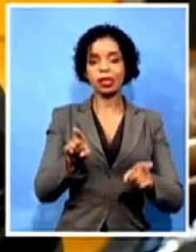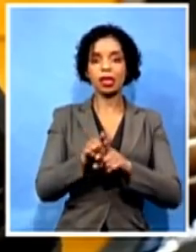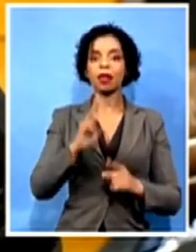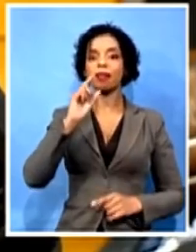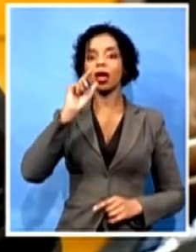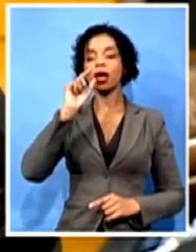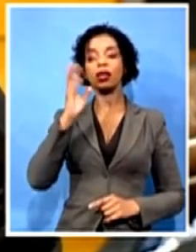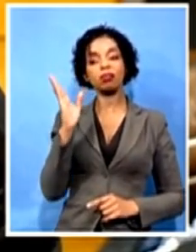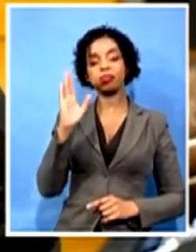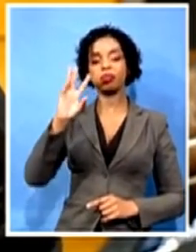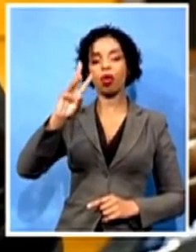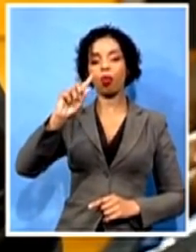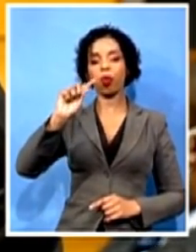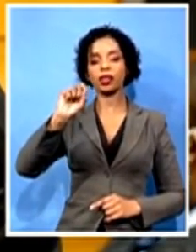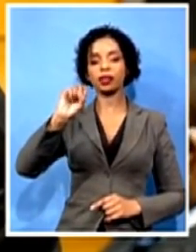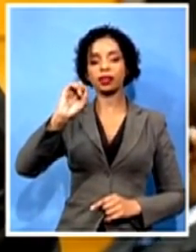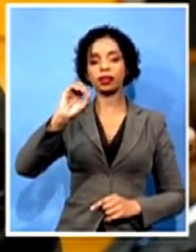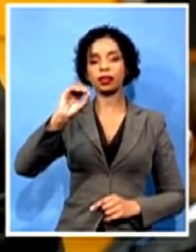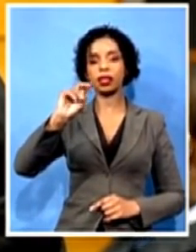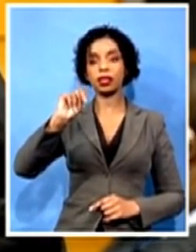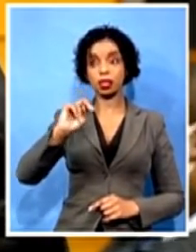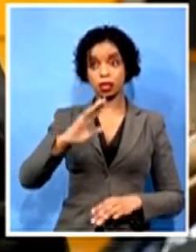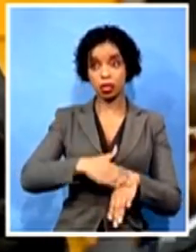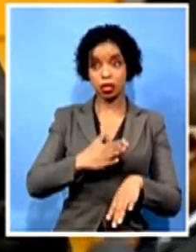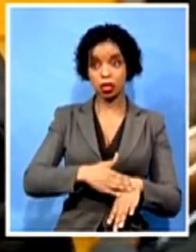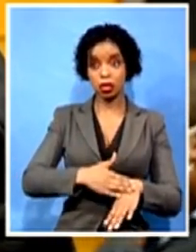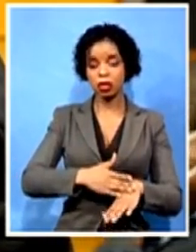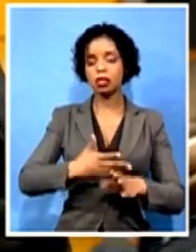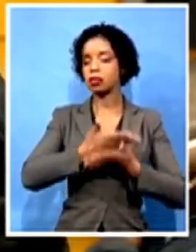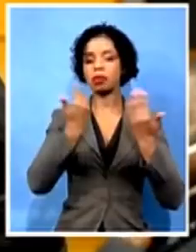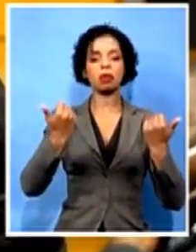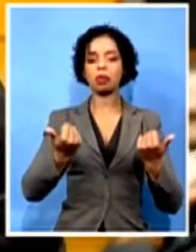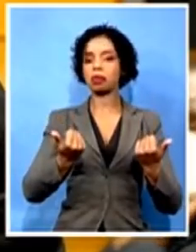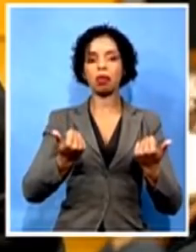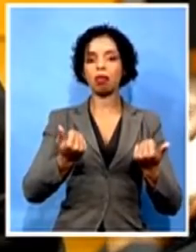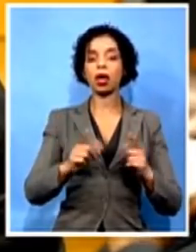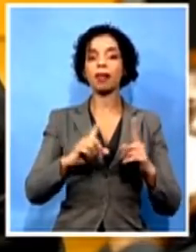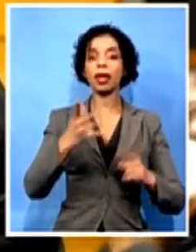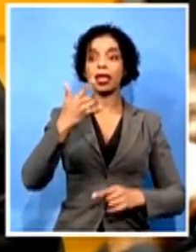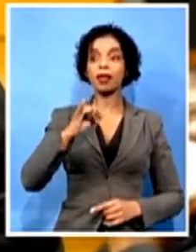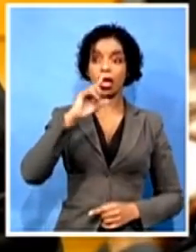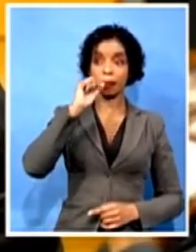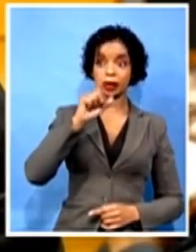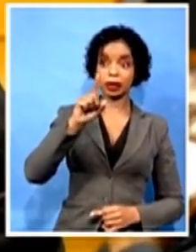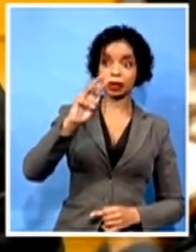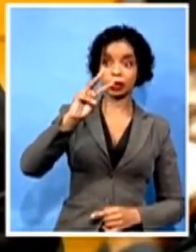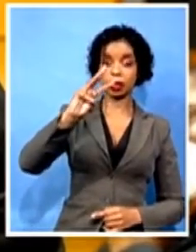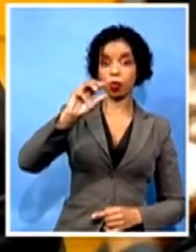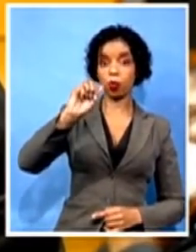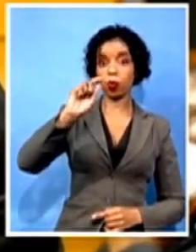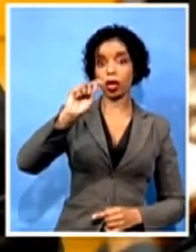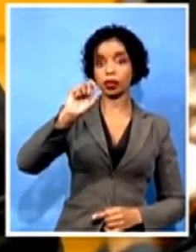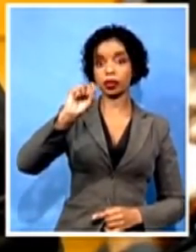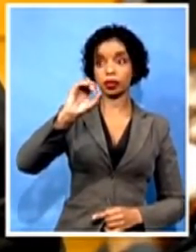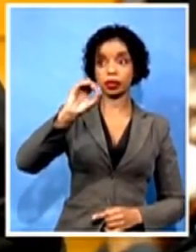don't know about that at this stage, but if it's Mr. Gavin Watson, he did all the different dealings with Mr. Smith, not Mr. Agrizzi. So it's